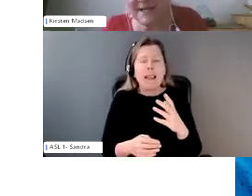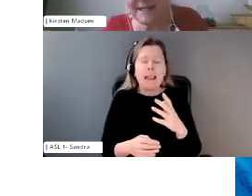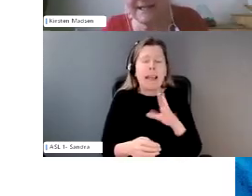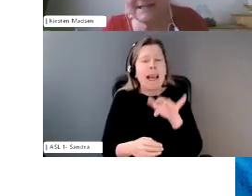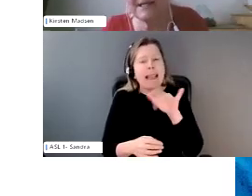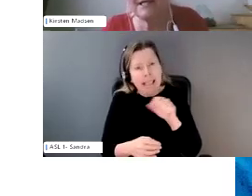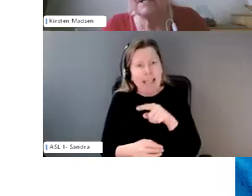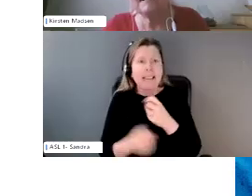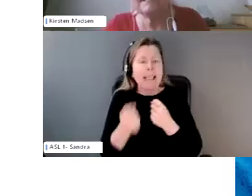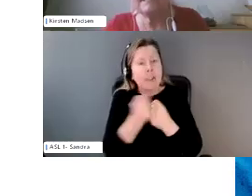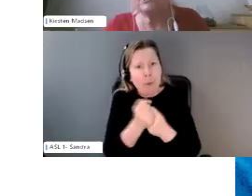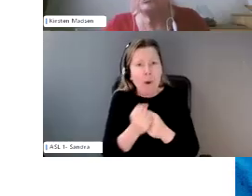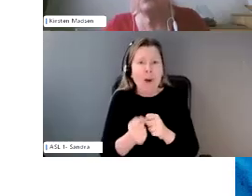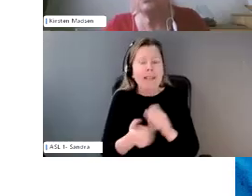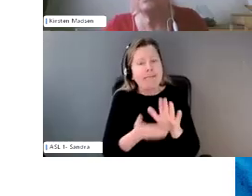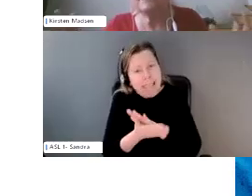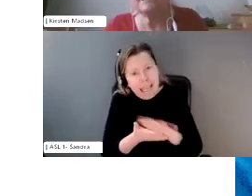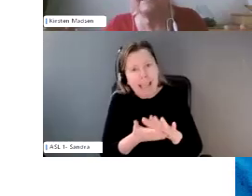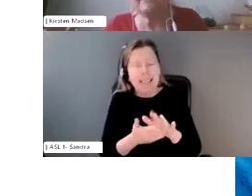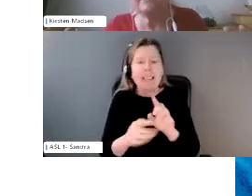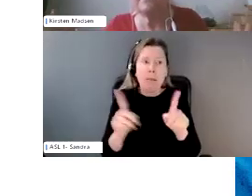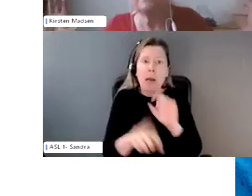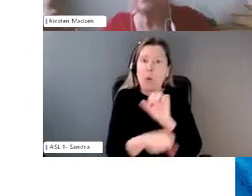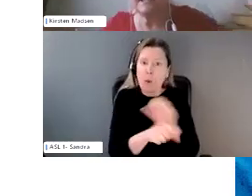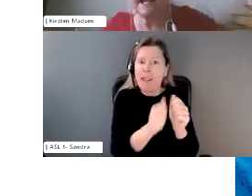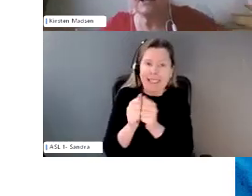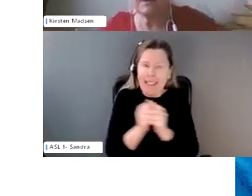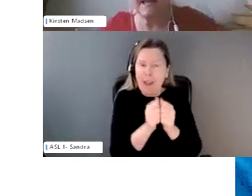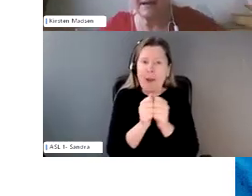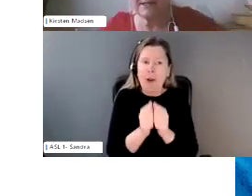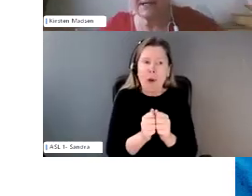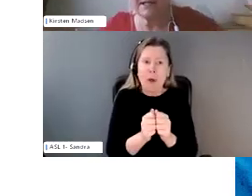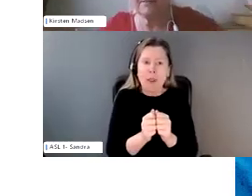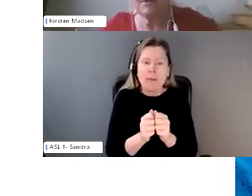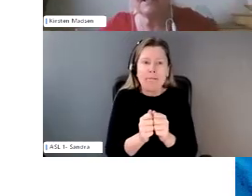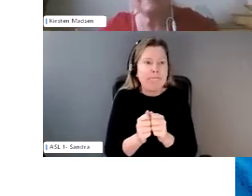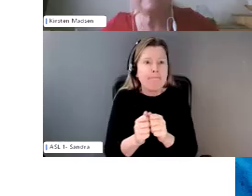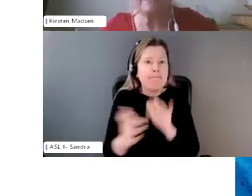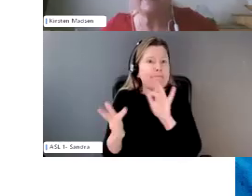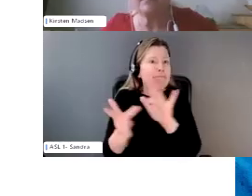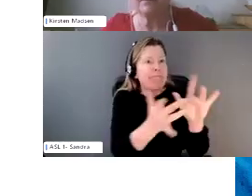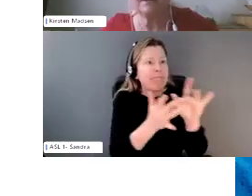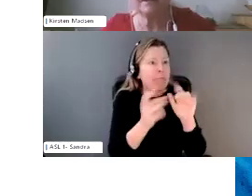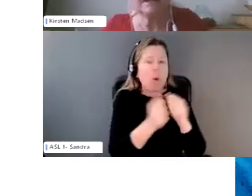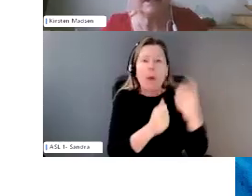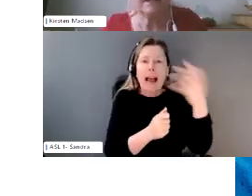this residence, but they actually work together to engage with the outside community to